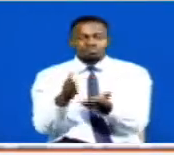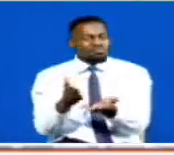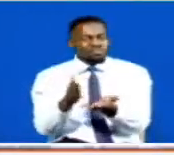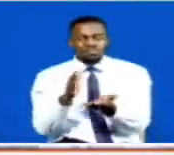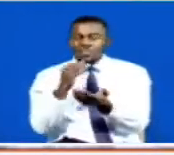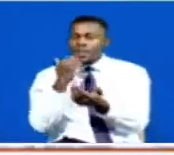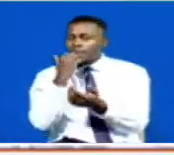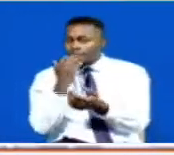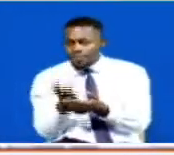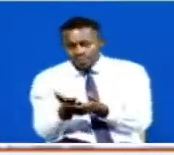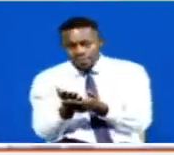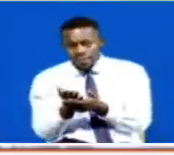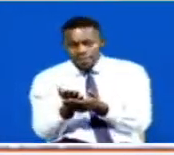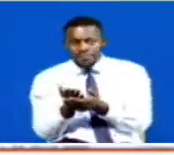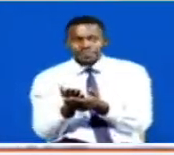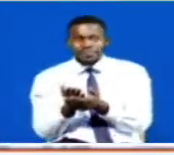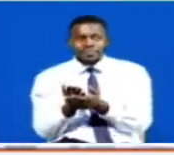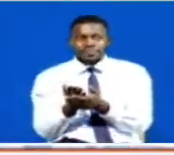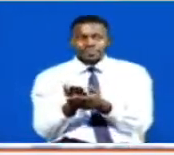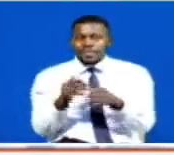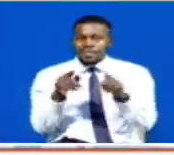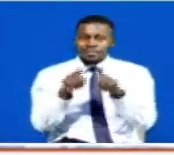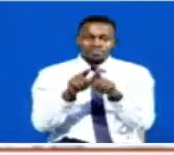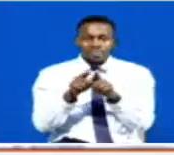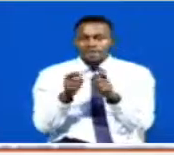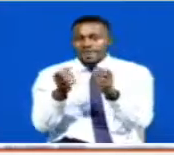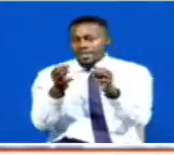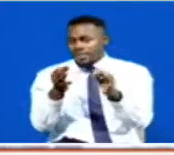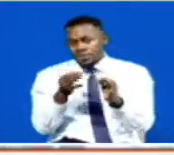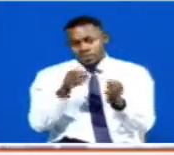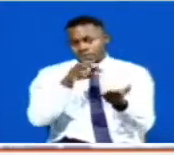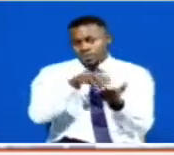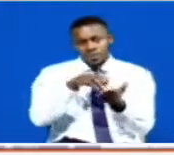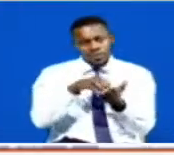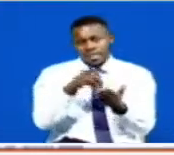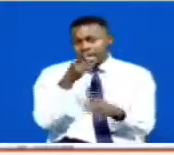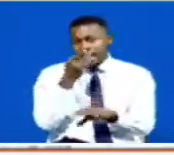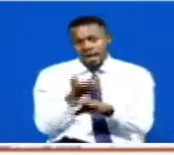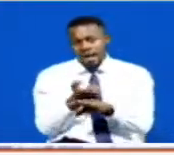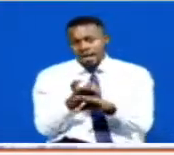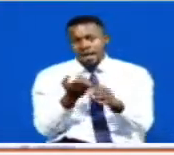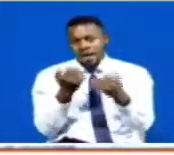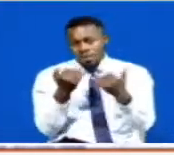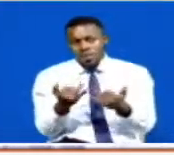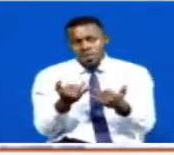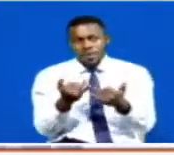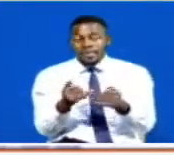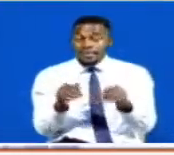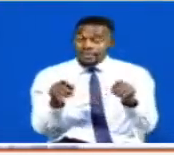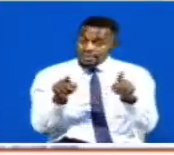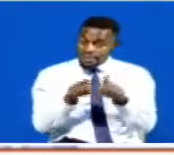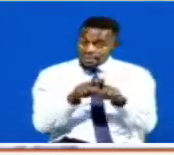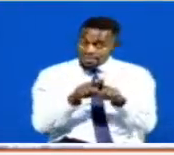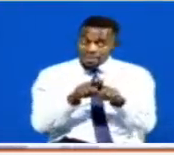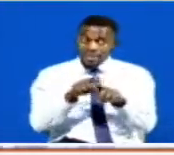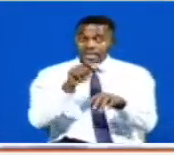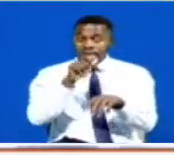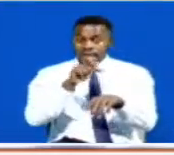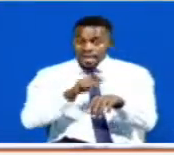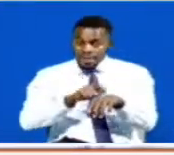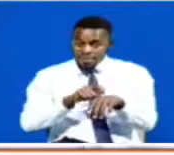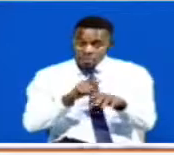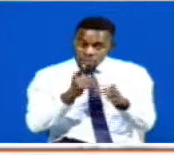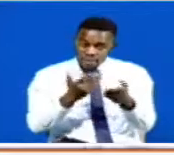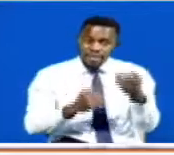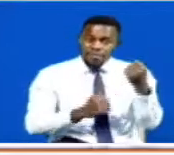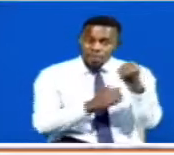an hyper-financial situation as we speak now. We are the guys who are providing for